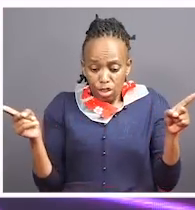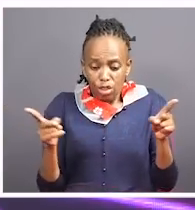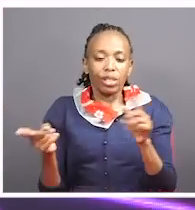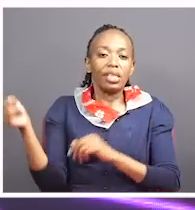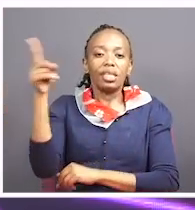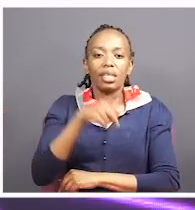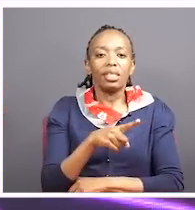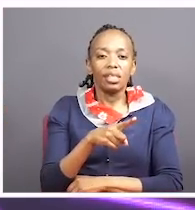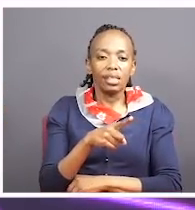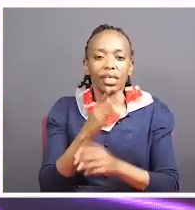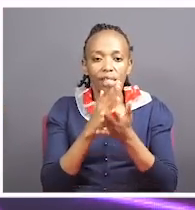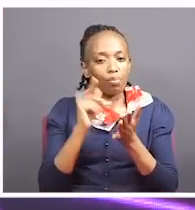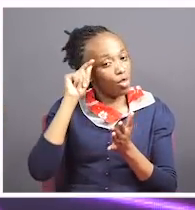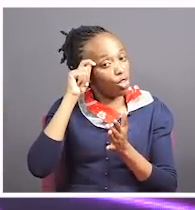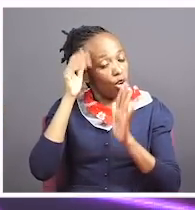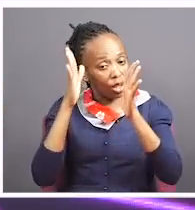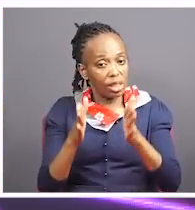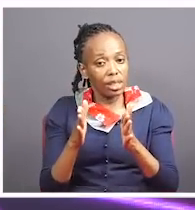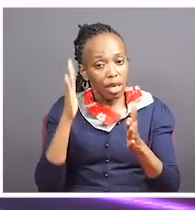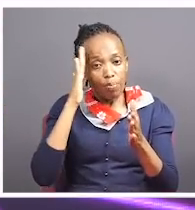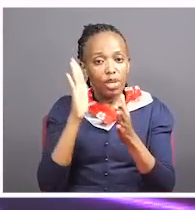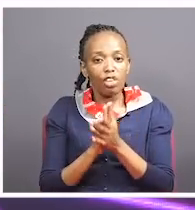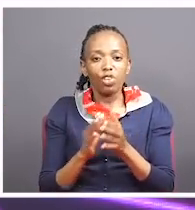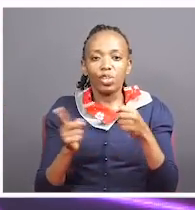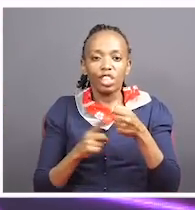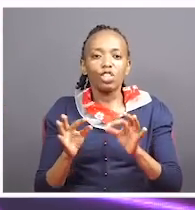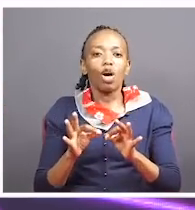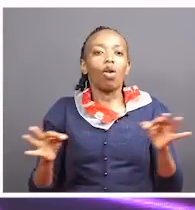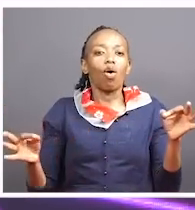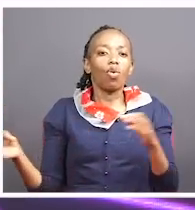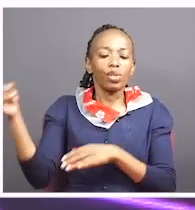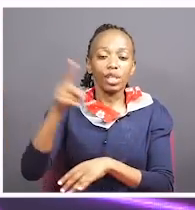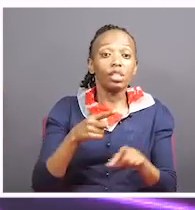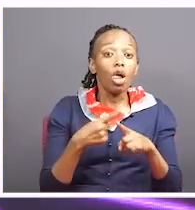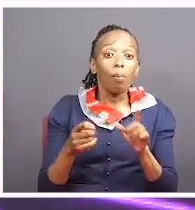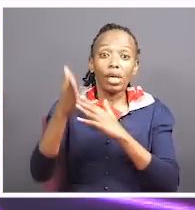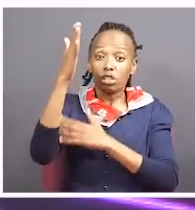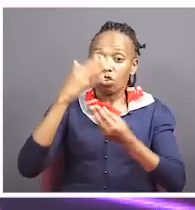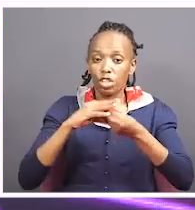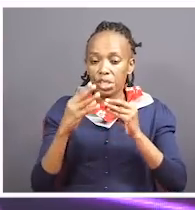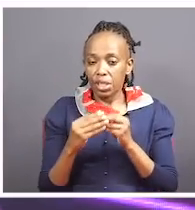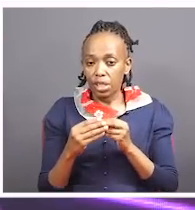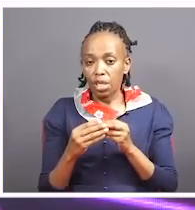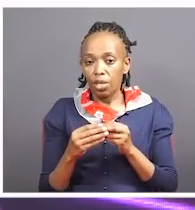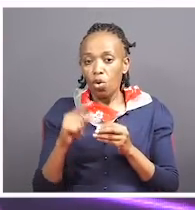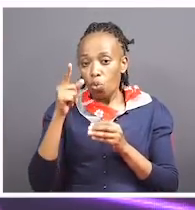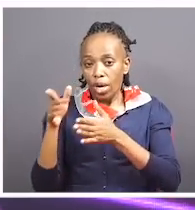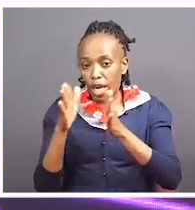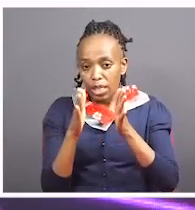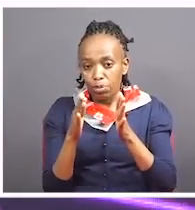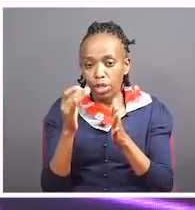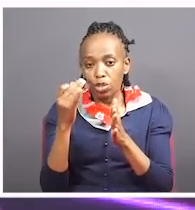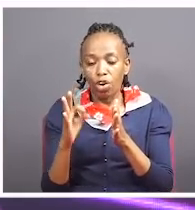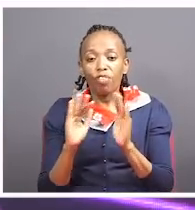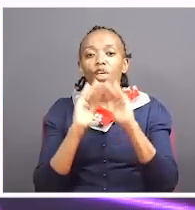short days. Some theologians believe it was six long days. But God created one